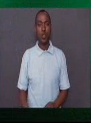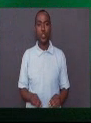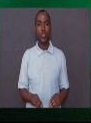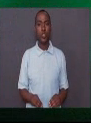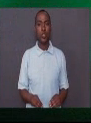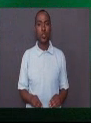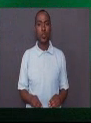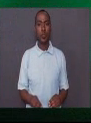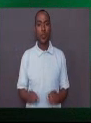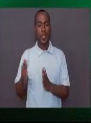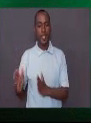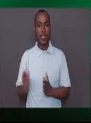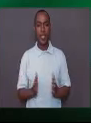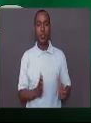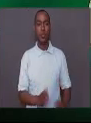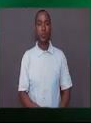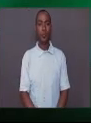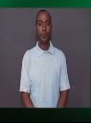Students, let's get ready.